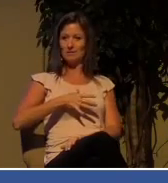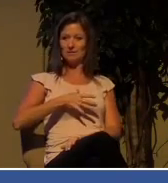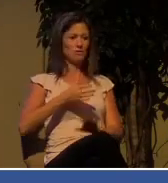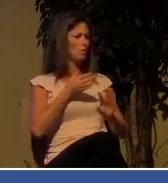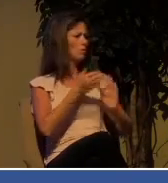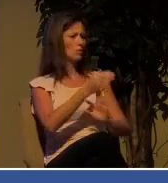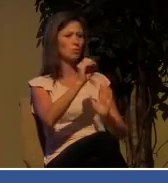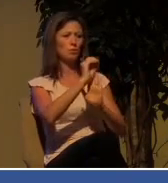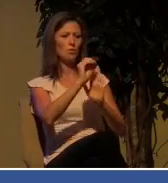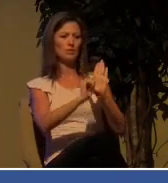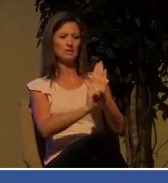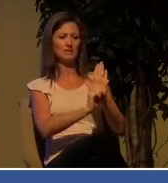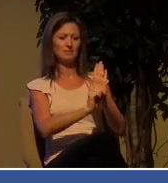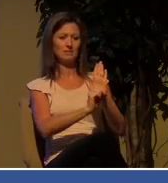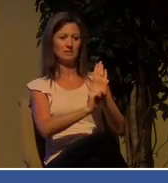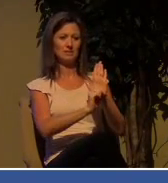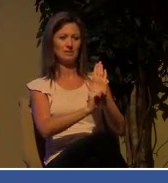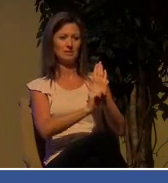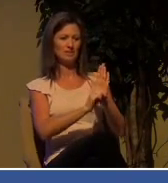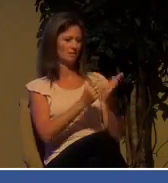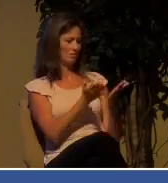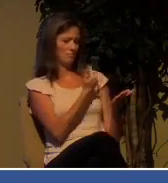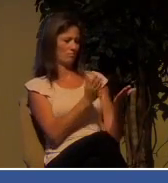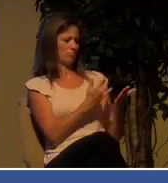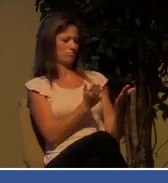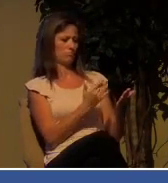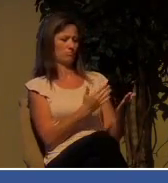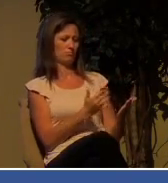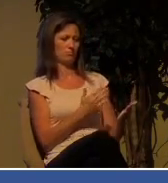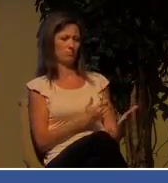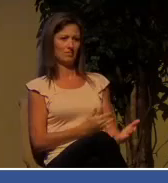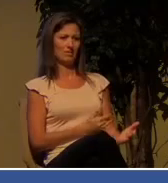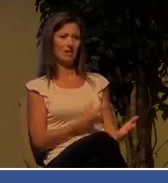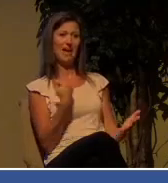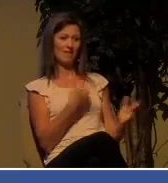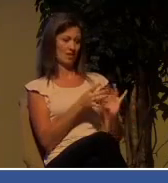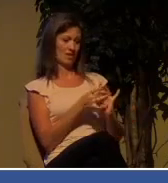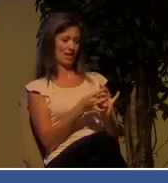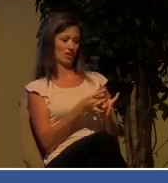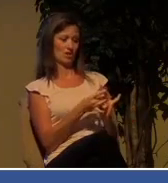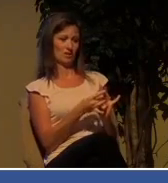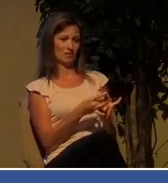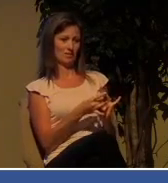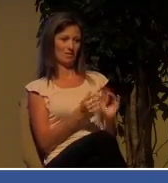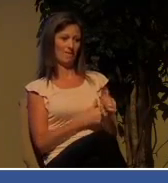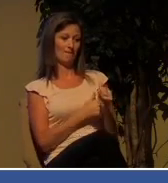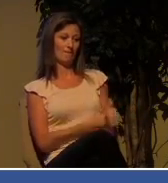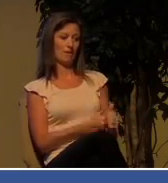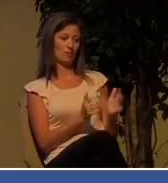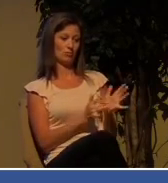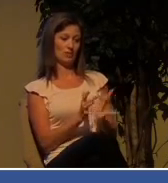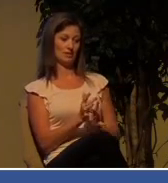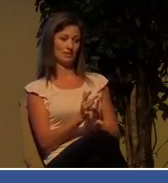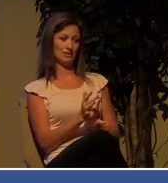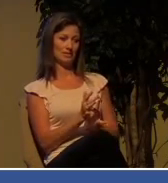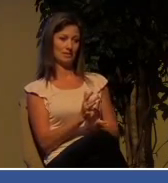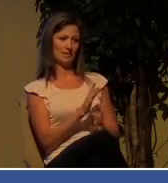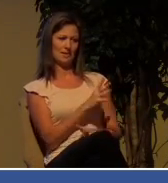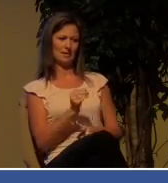New Testament, there is a connection between following Jesus and being a fisher of men.